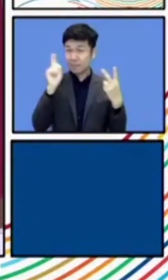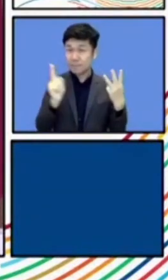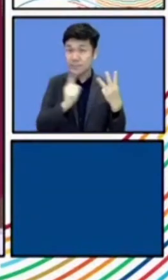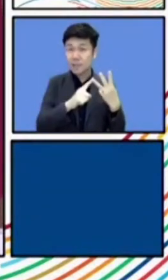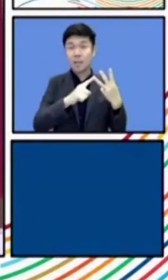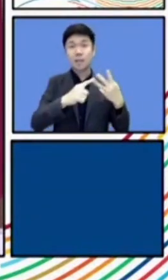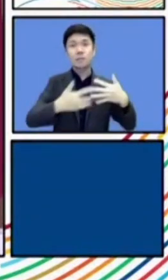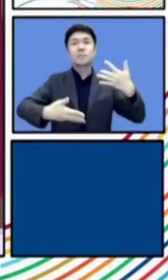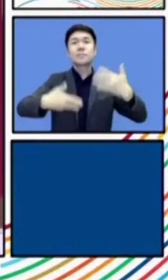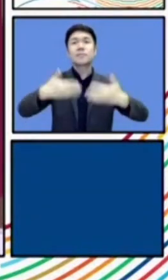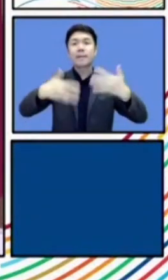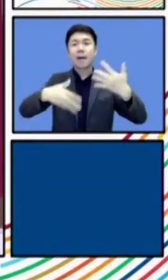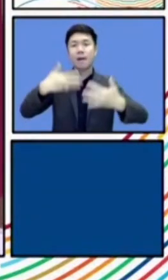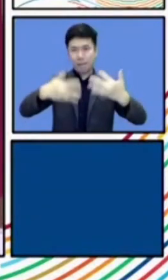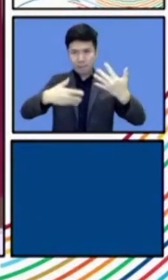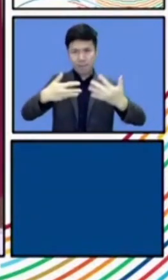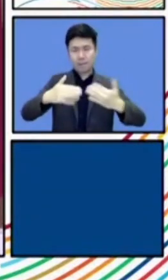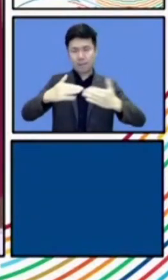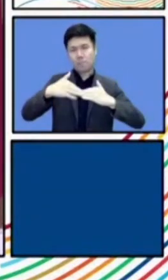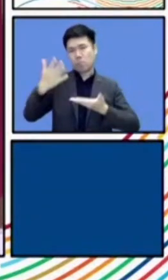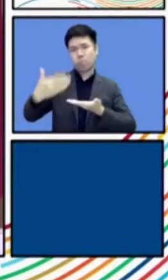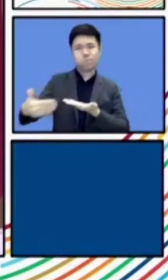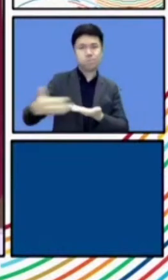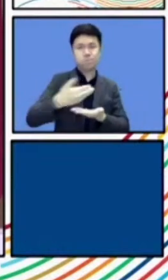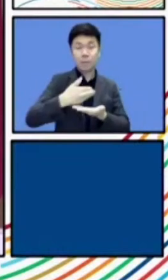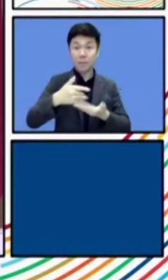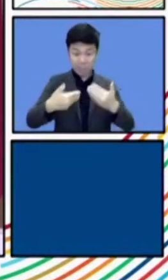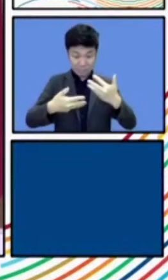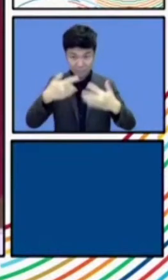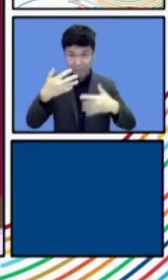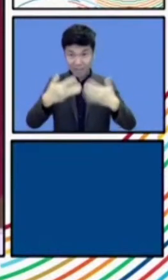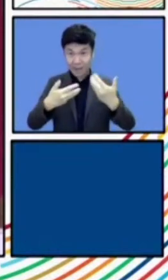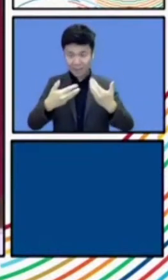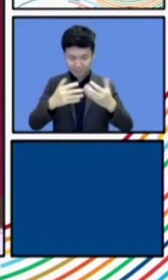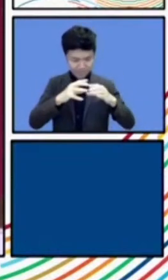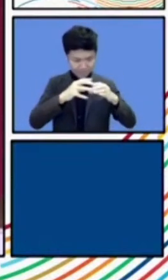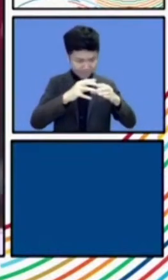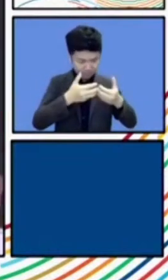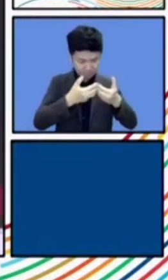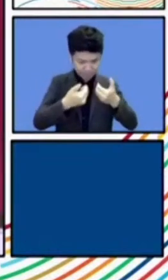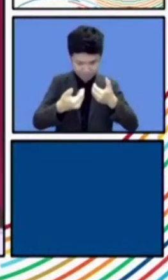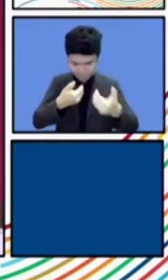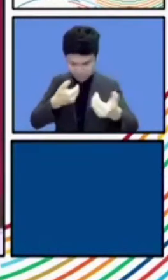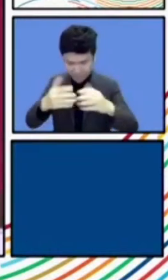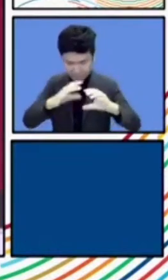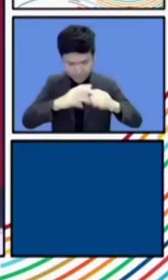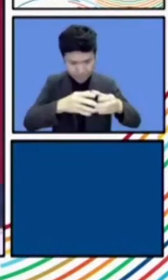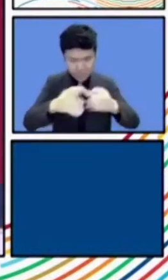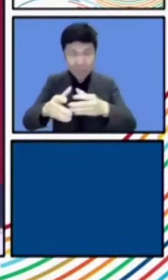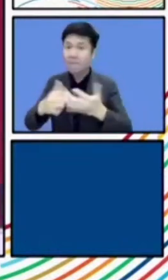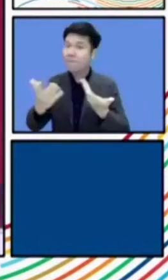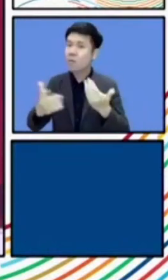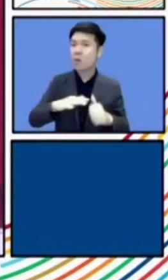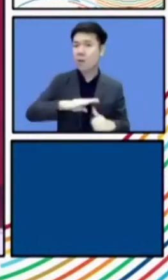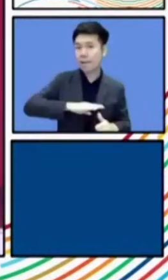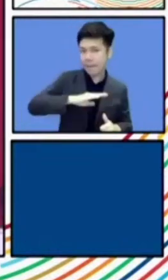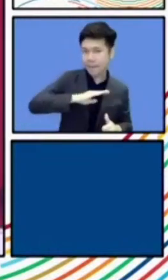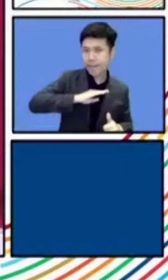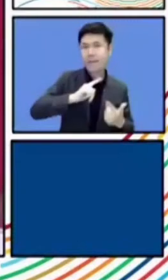to include these segregated Fields such as its sex less